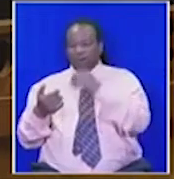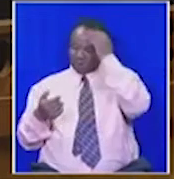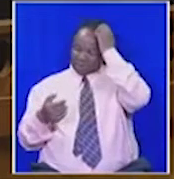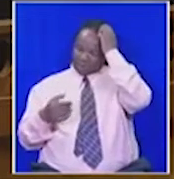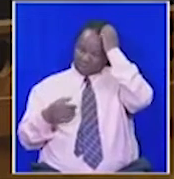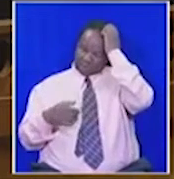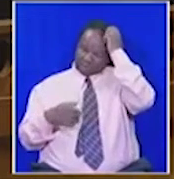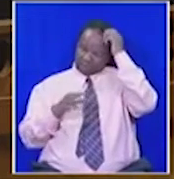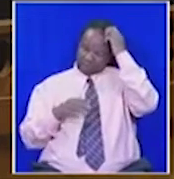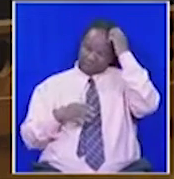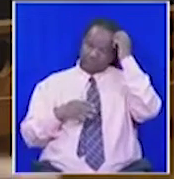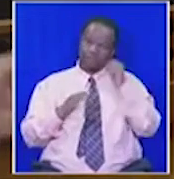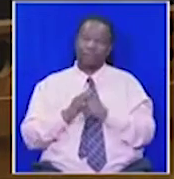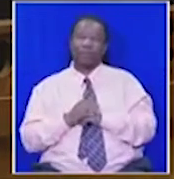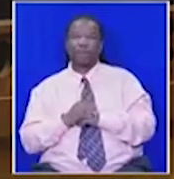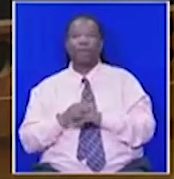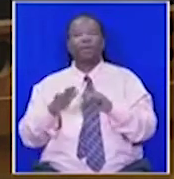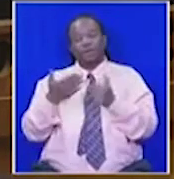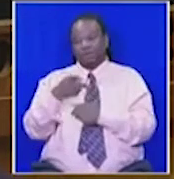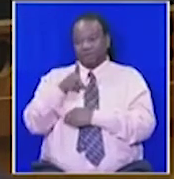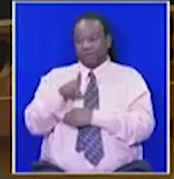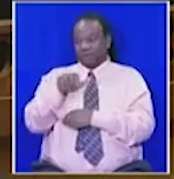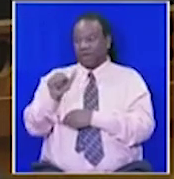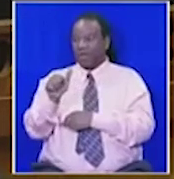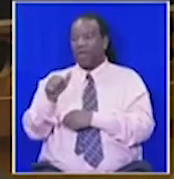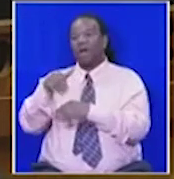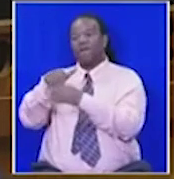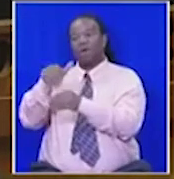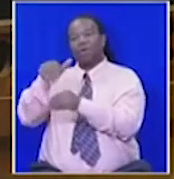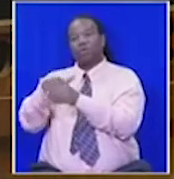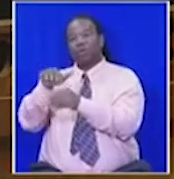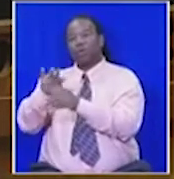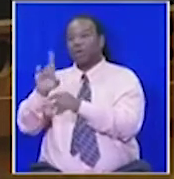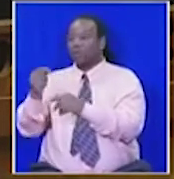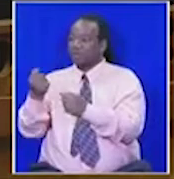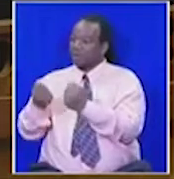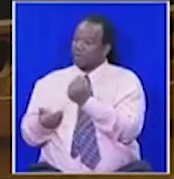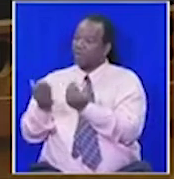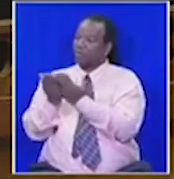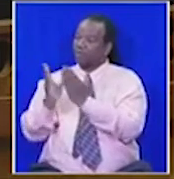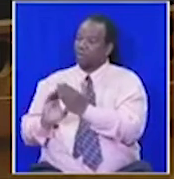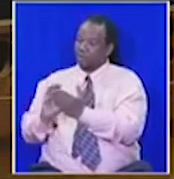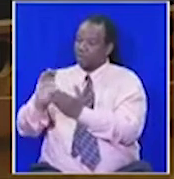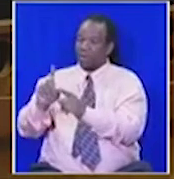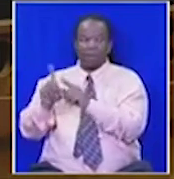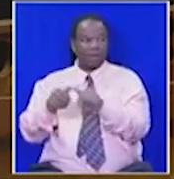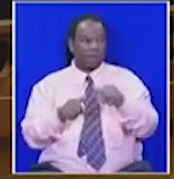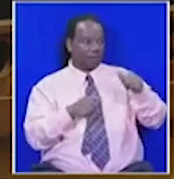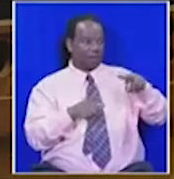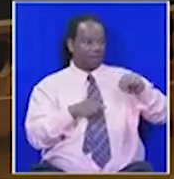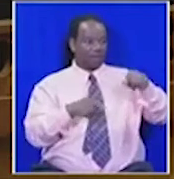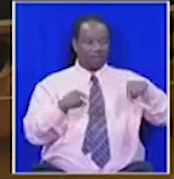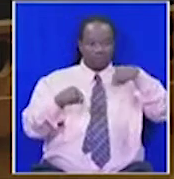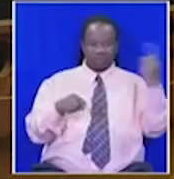drug and gang-related crime. The DA voted to increase student grants, but the ANC voted